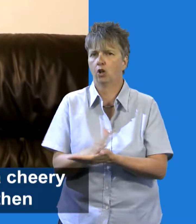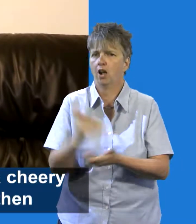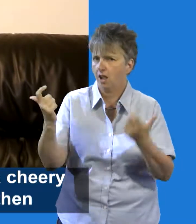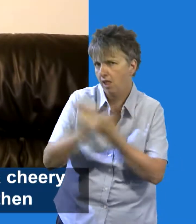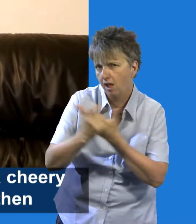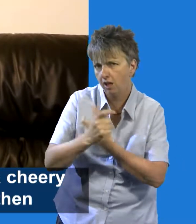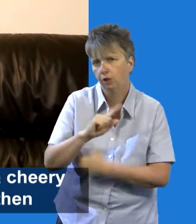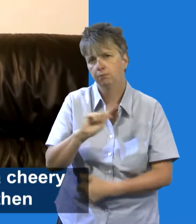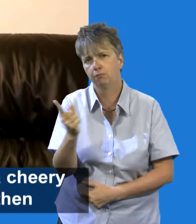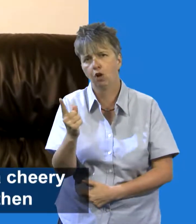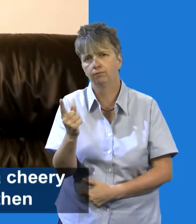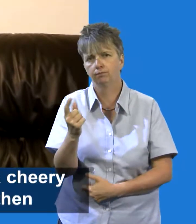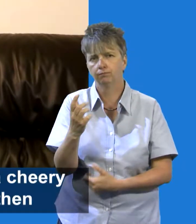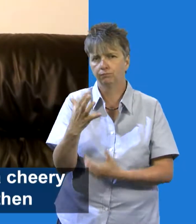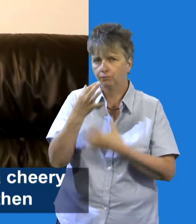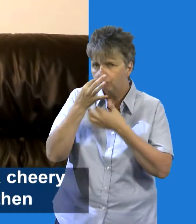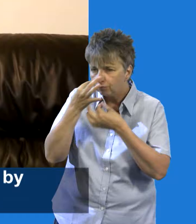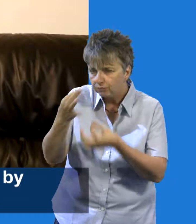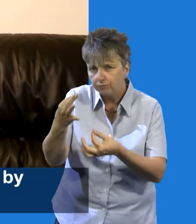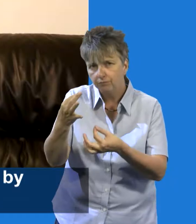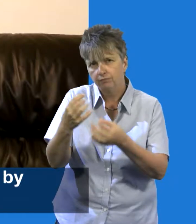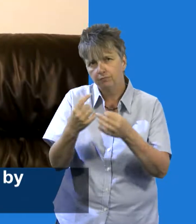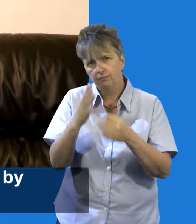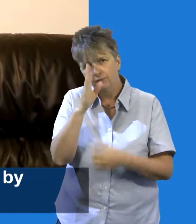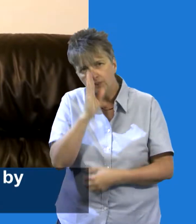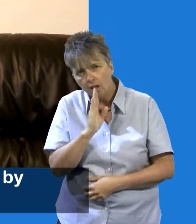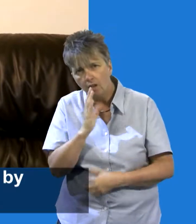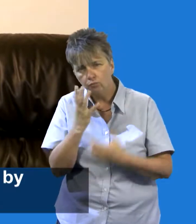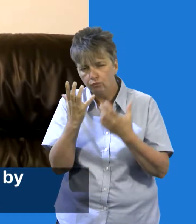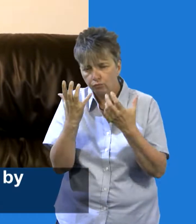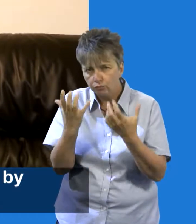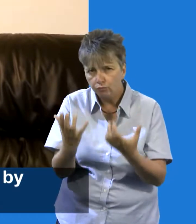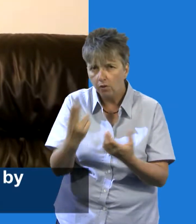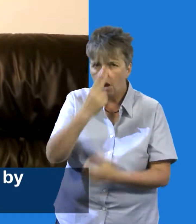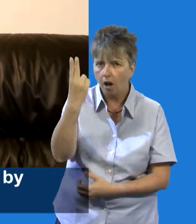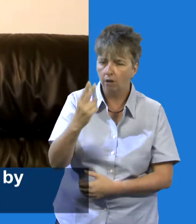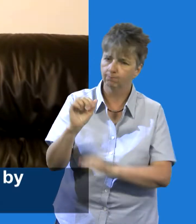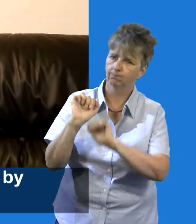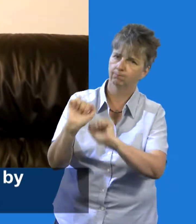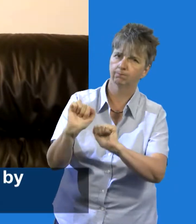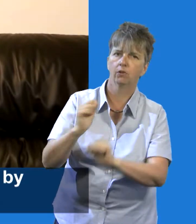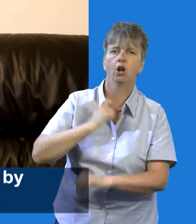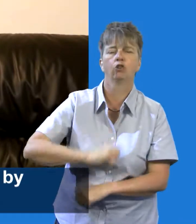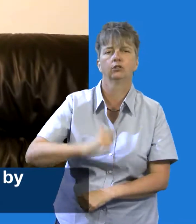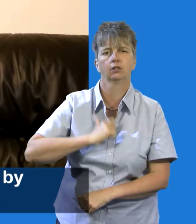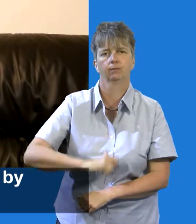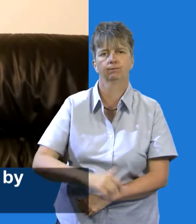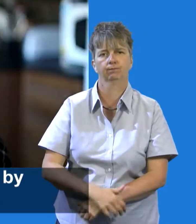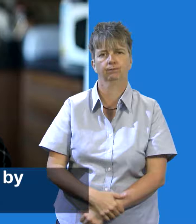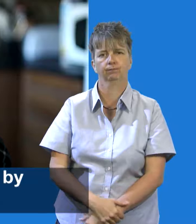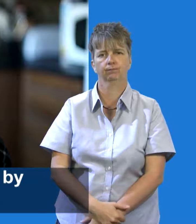person. I enjoy a laugh, but then I really love art that's made by really sort of melancholy